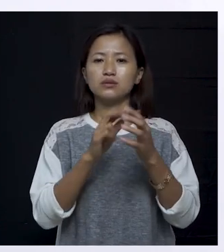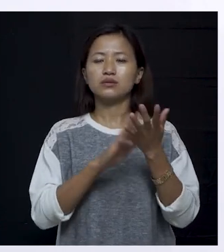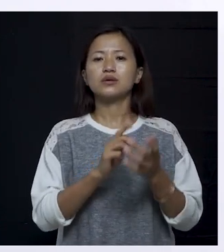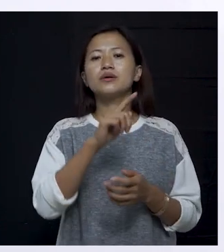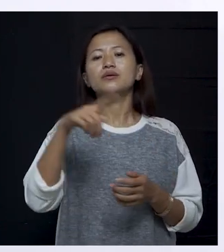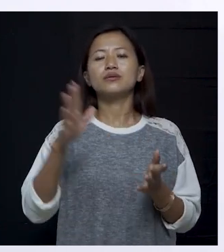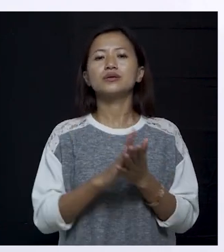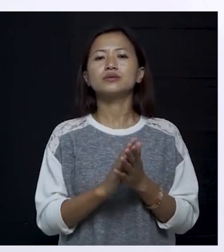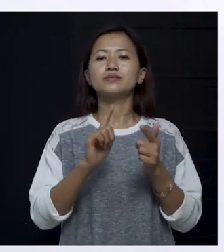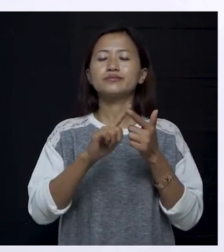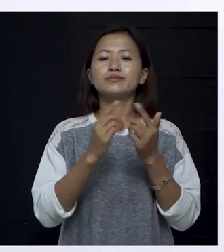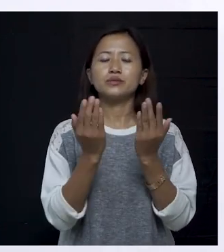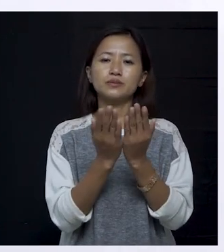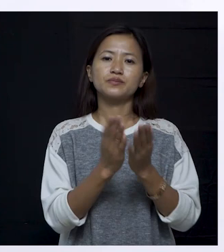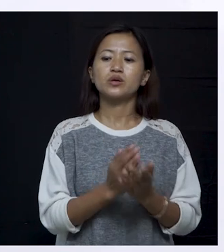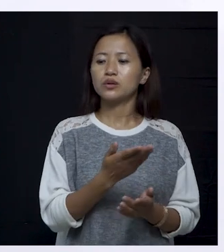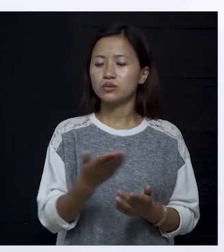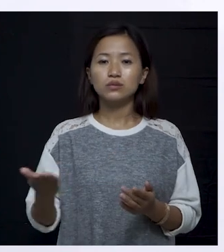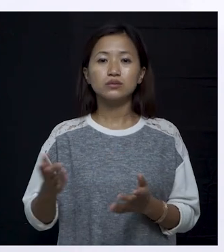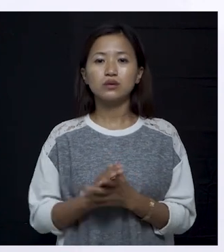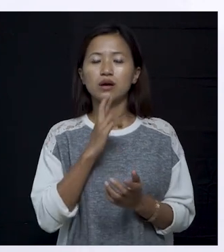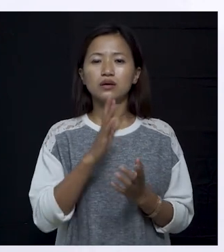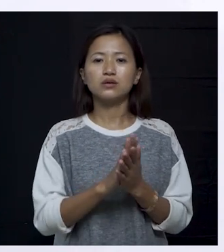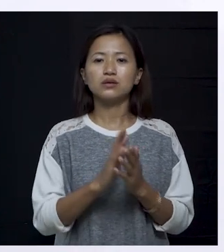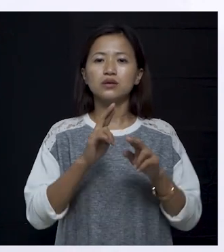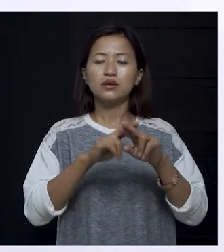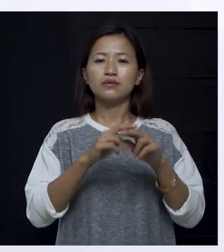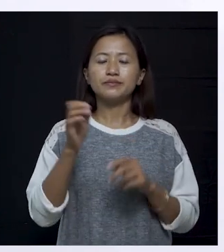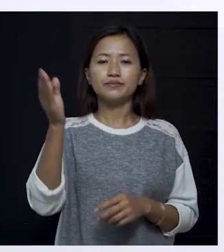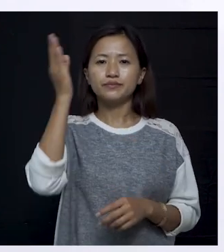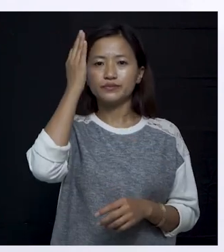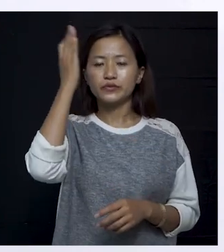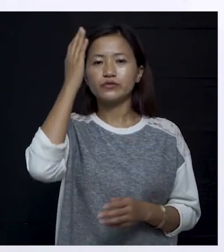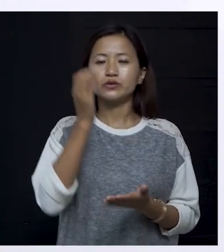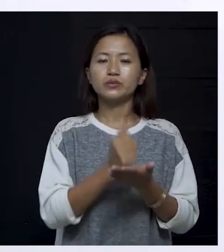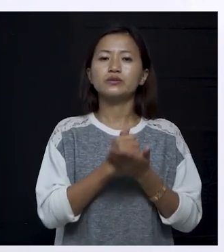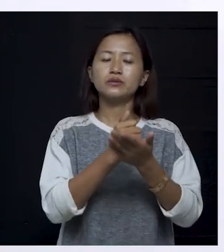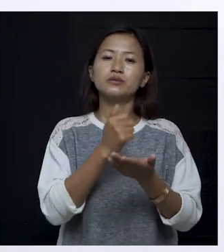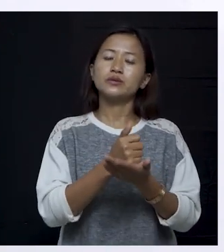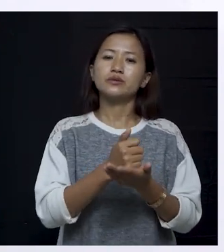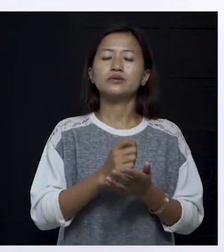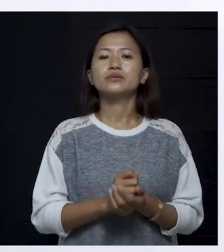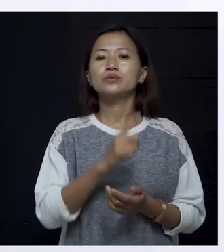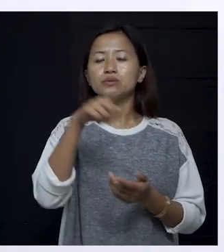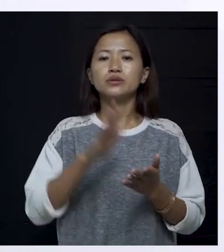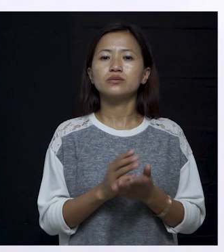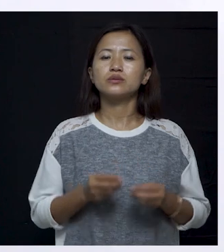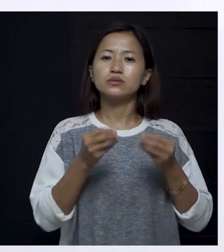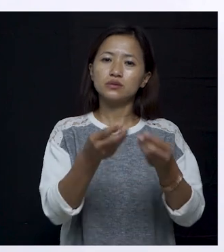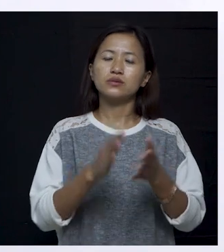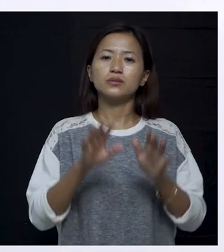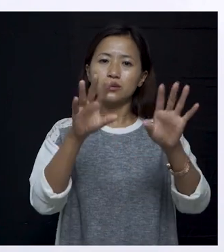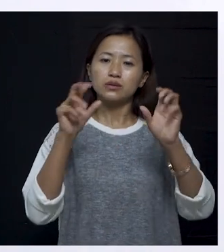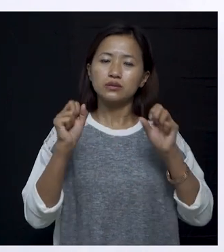to education. So those are the fundamental rights which have been given to us by the